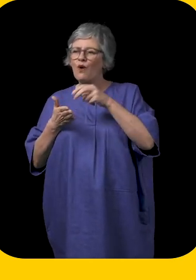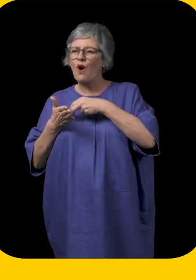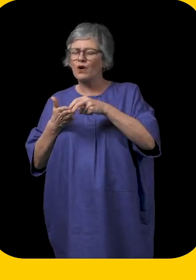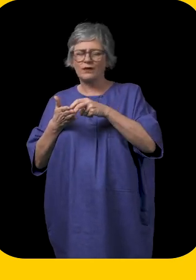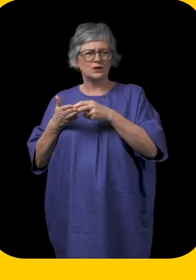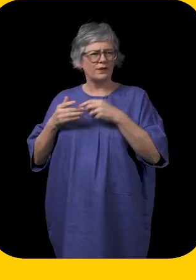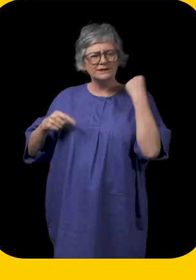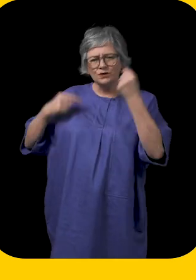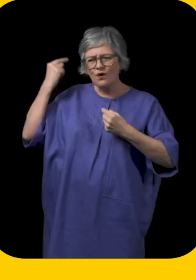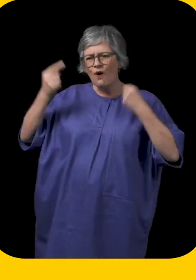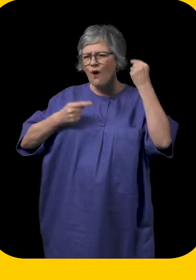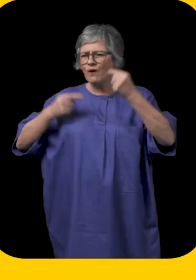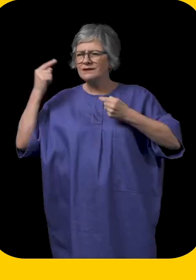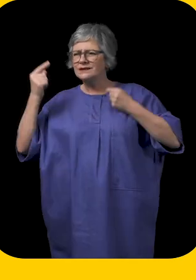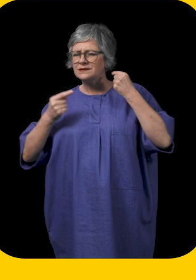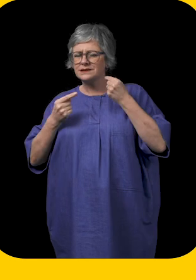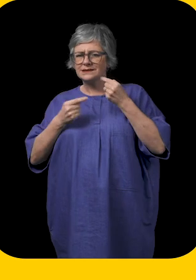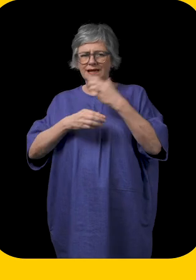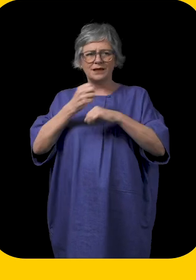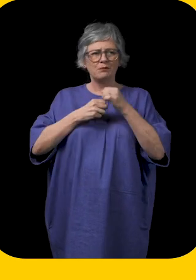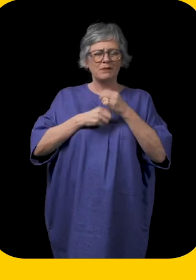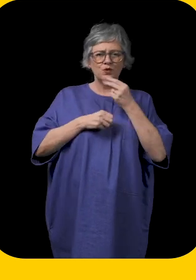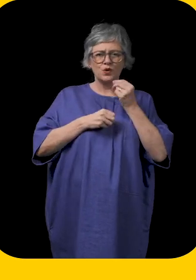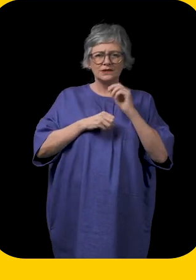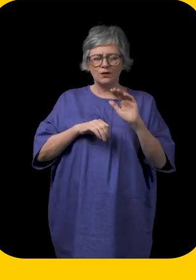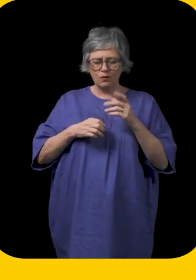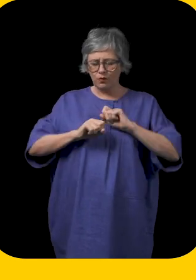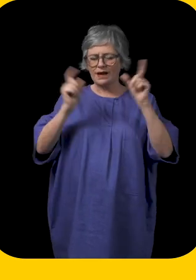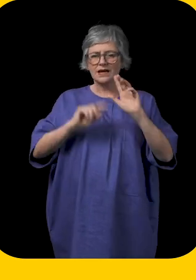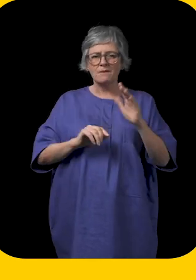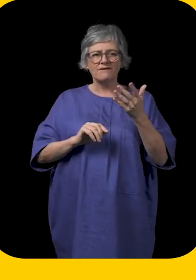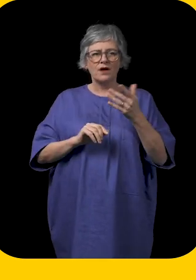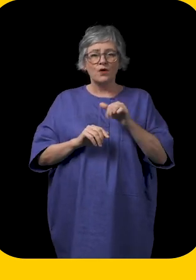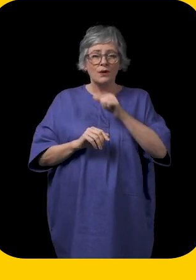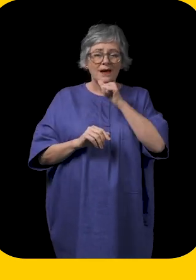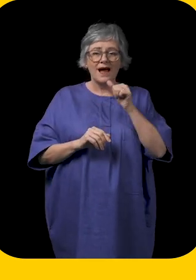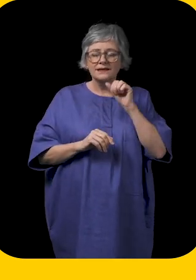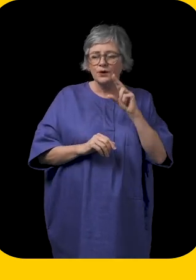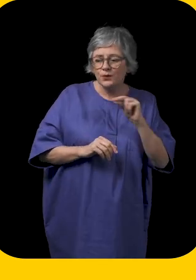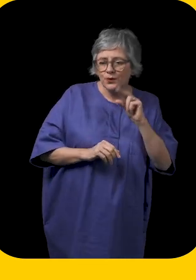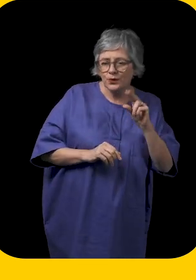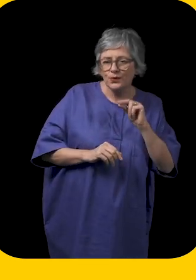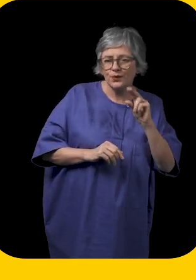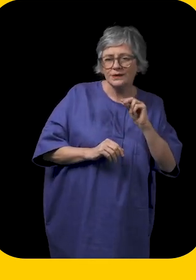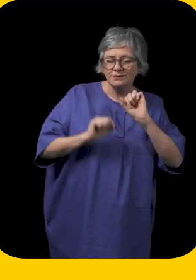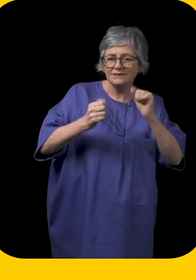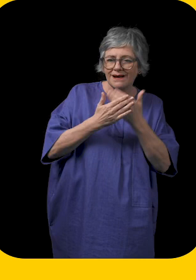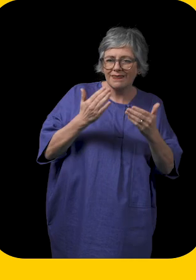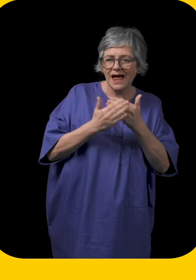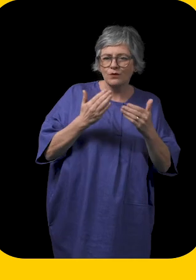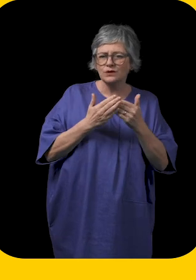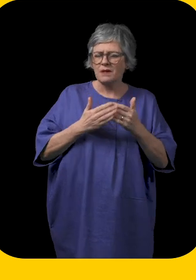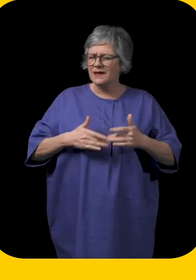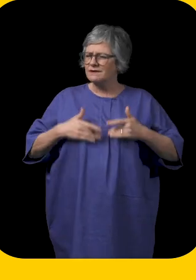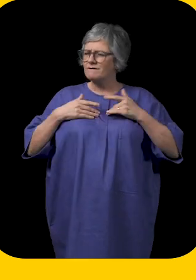and the busyness. And, you know, I'd been used to waking up at 5 a.m. to the sound of like my auntie whispering in Arabic. And it was just this